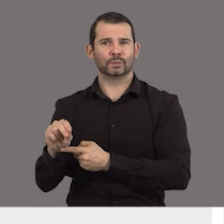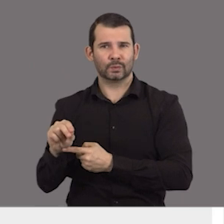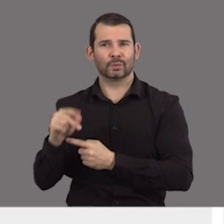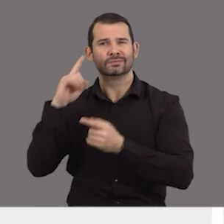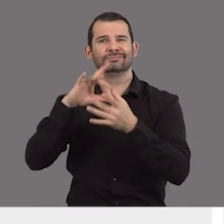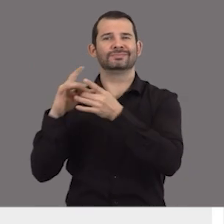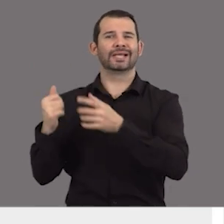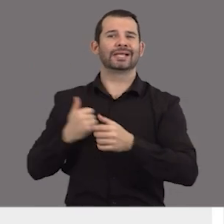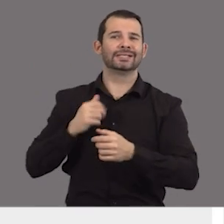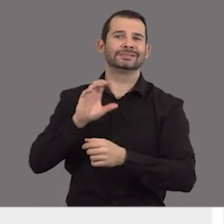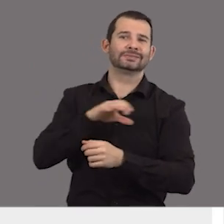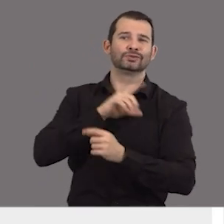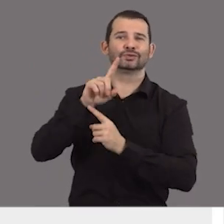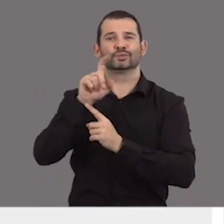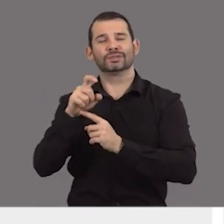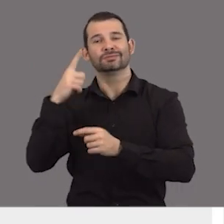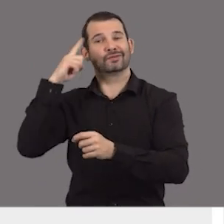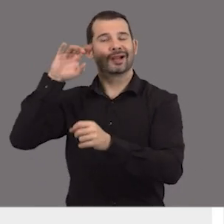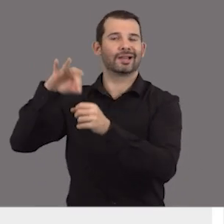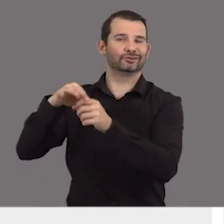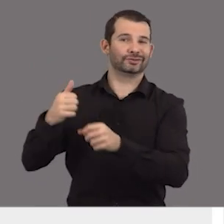citizenship question for Elections Canada.